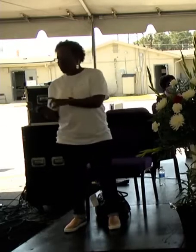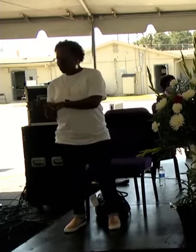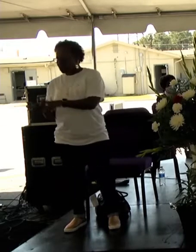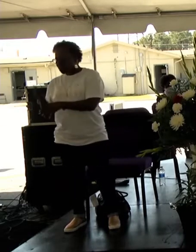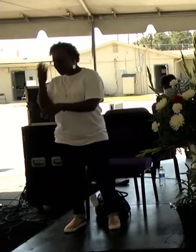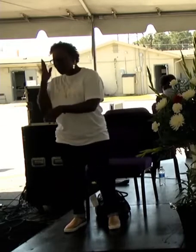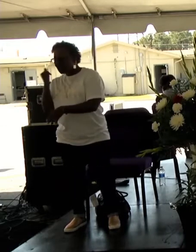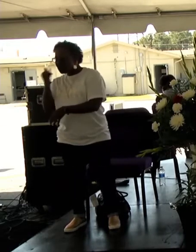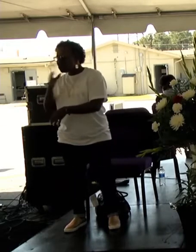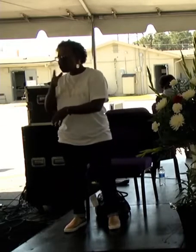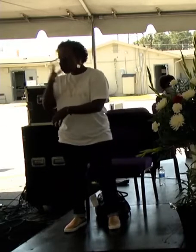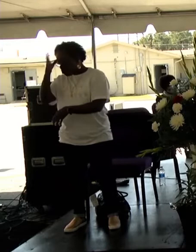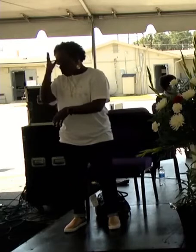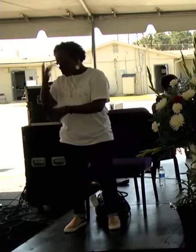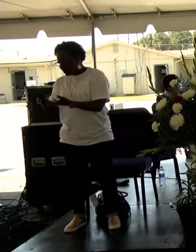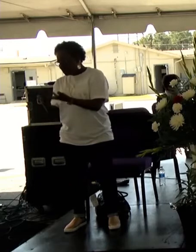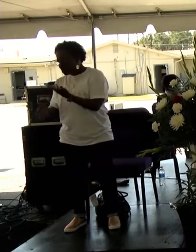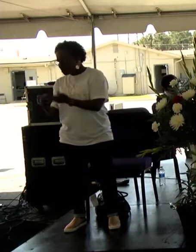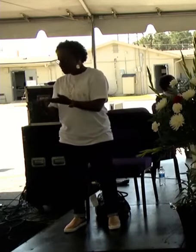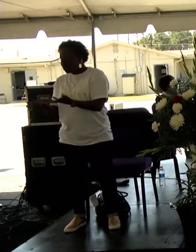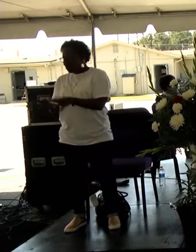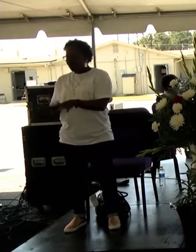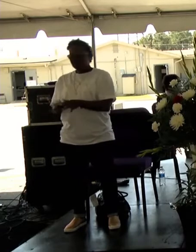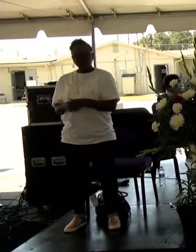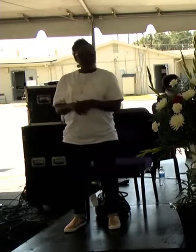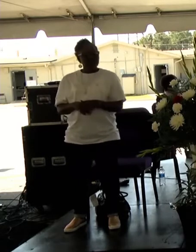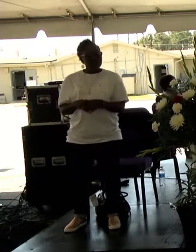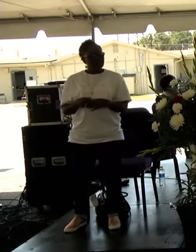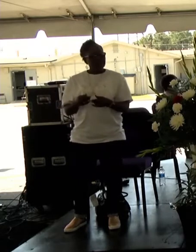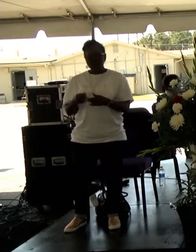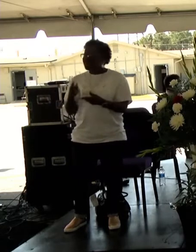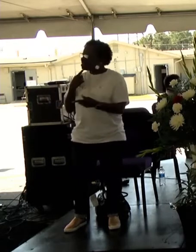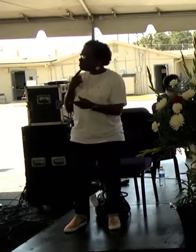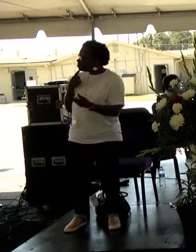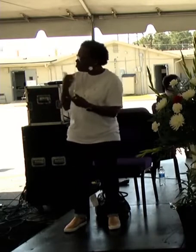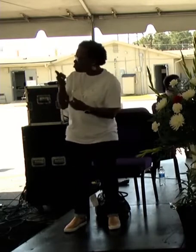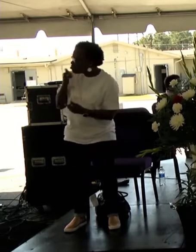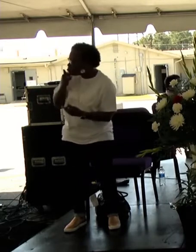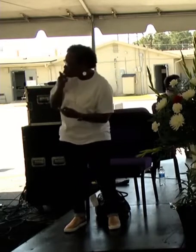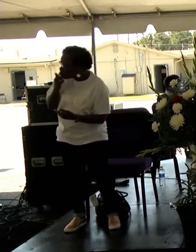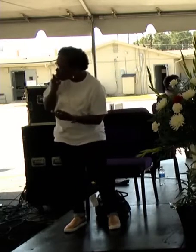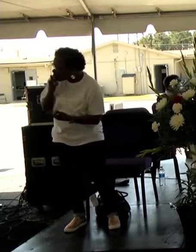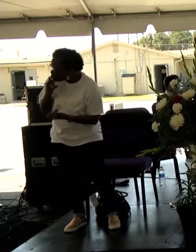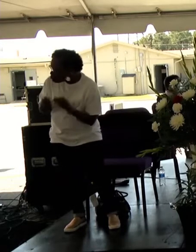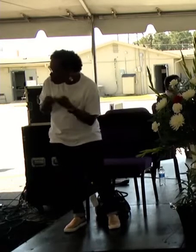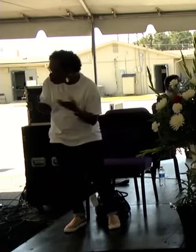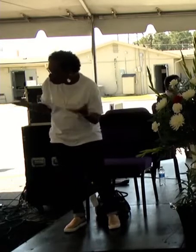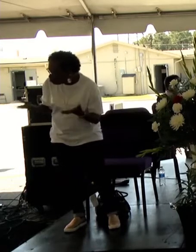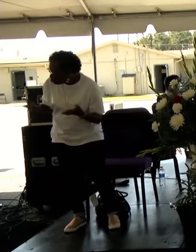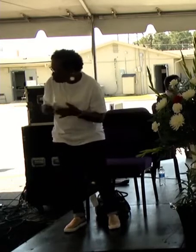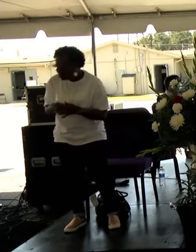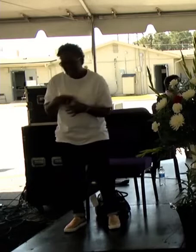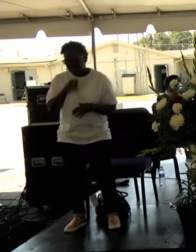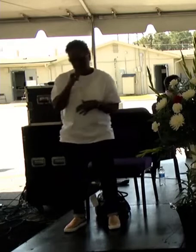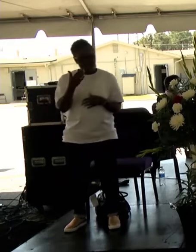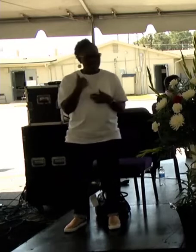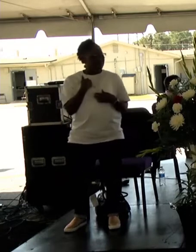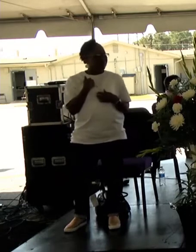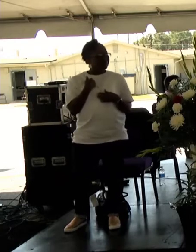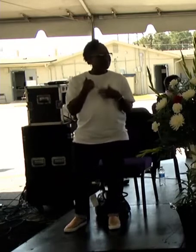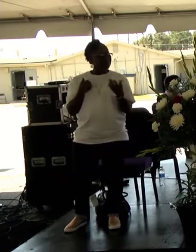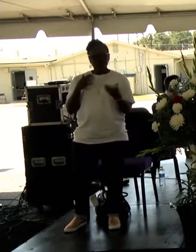if it was male or female. Didn't matter. I just give me my foot tub. They said, "What seems to be the problem?" I said, "The problem is I ain't got my foot